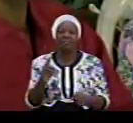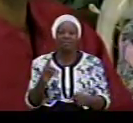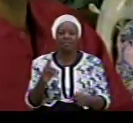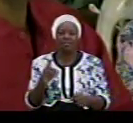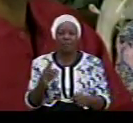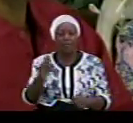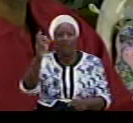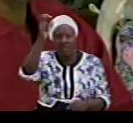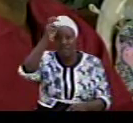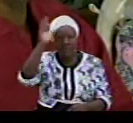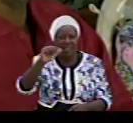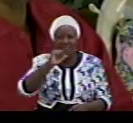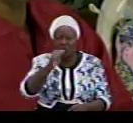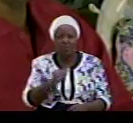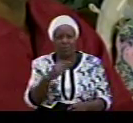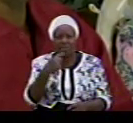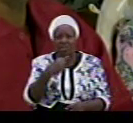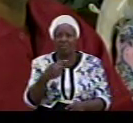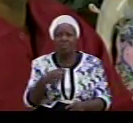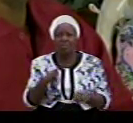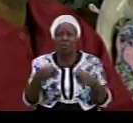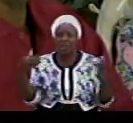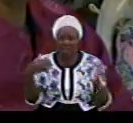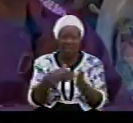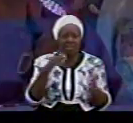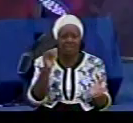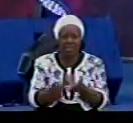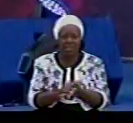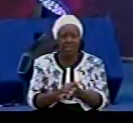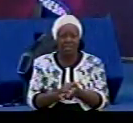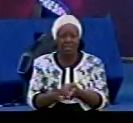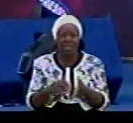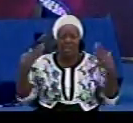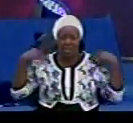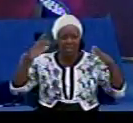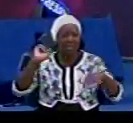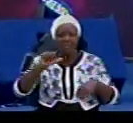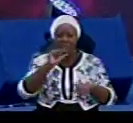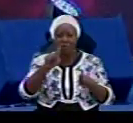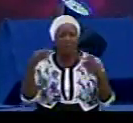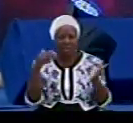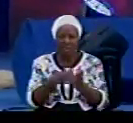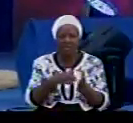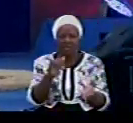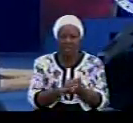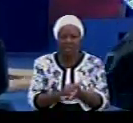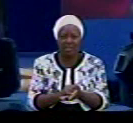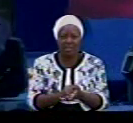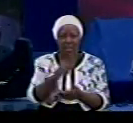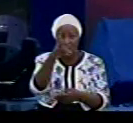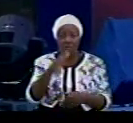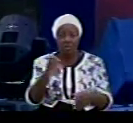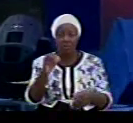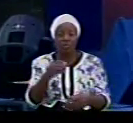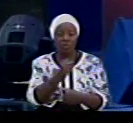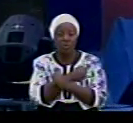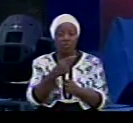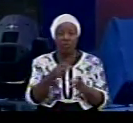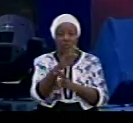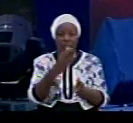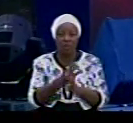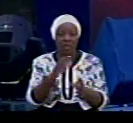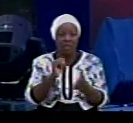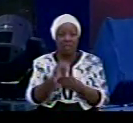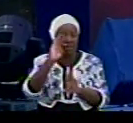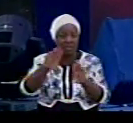cannot contradict that. Angels cannot contradict that. God so loved the world that he